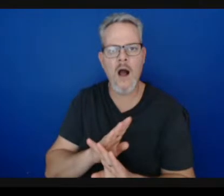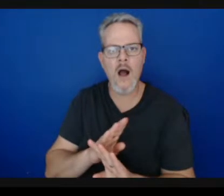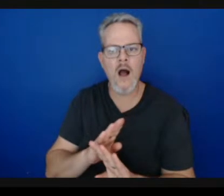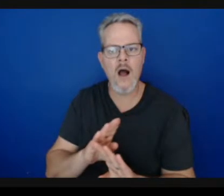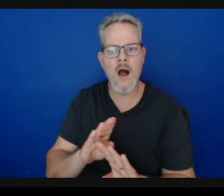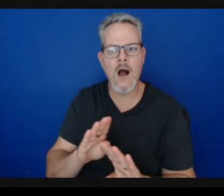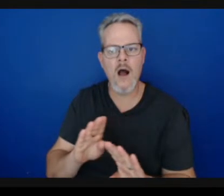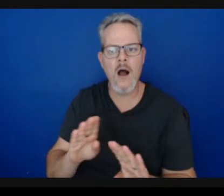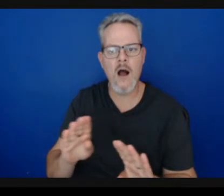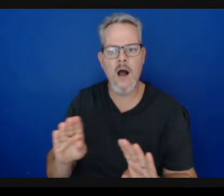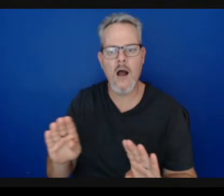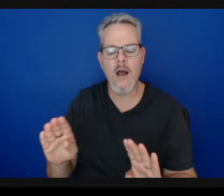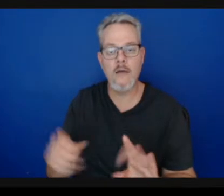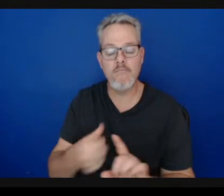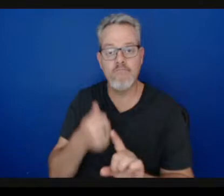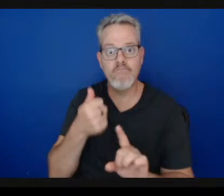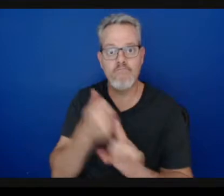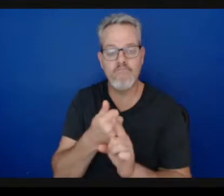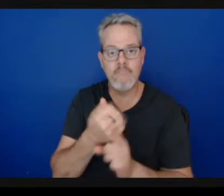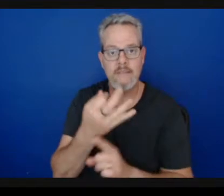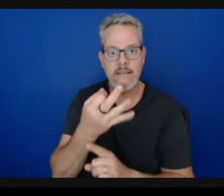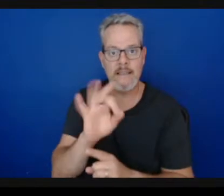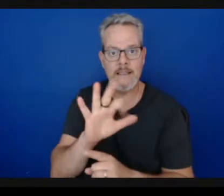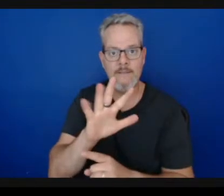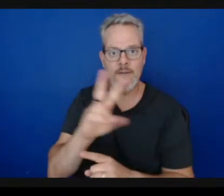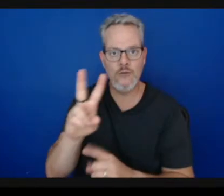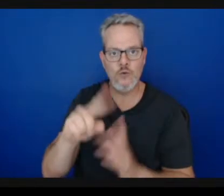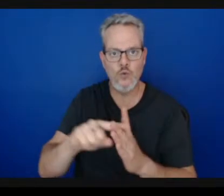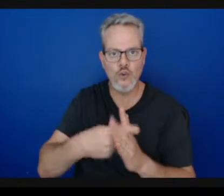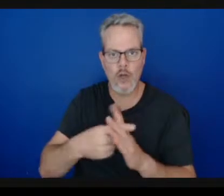when it reactivated, and by 55, it had started moving down to the rift zone.